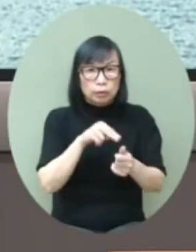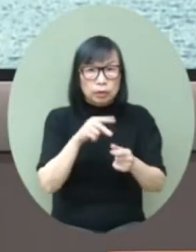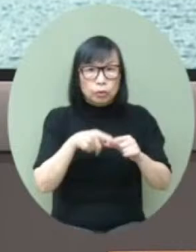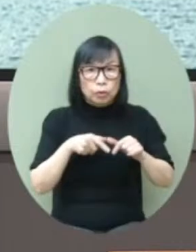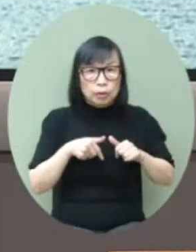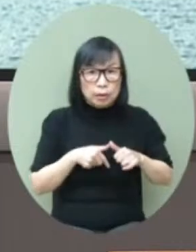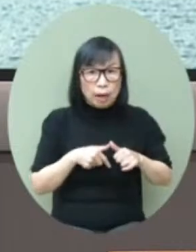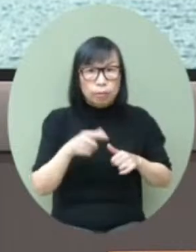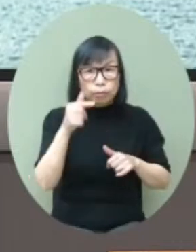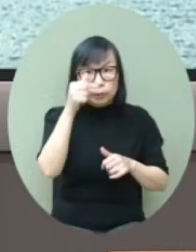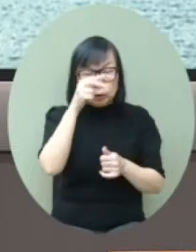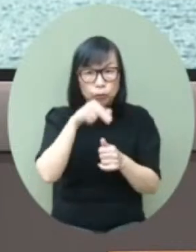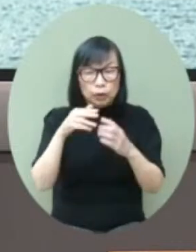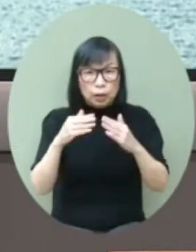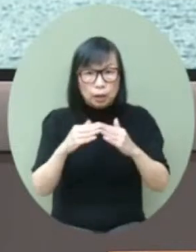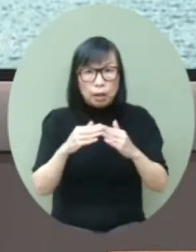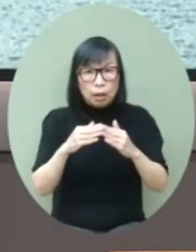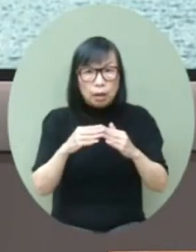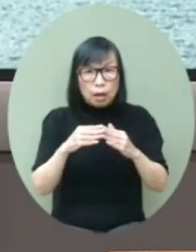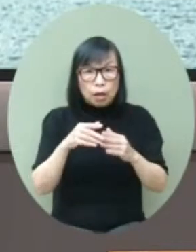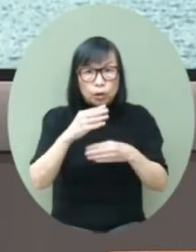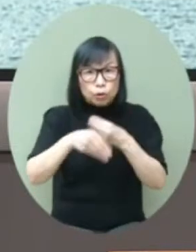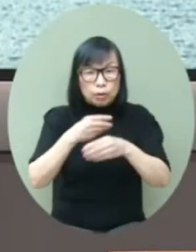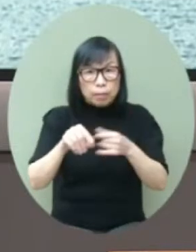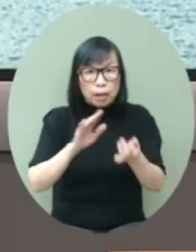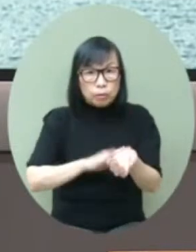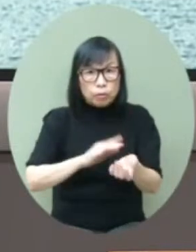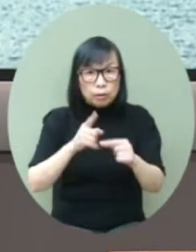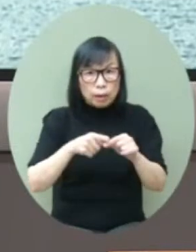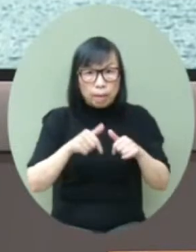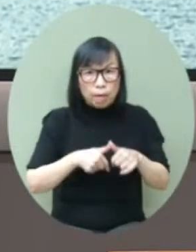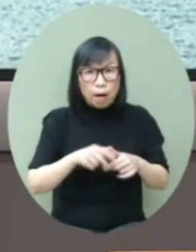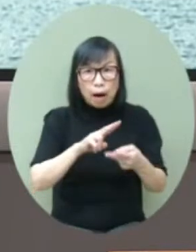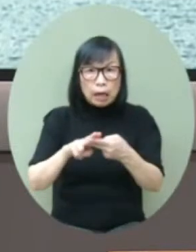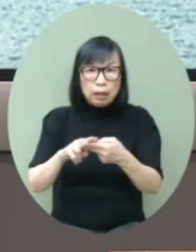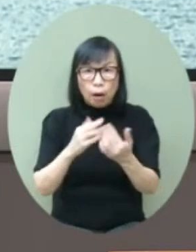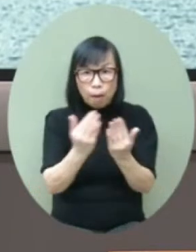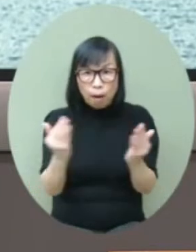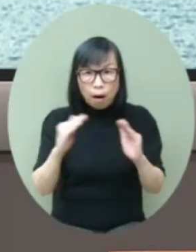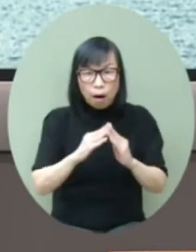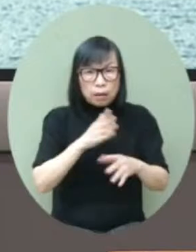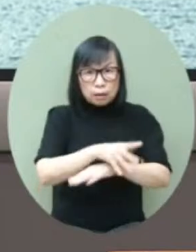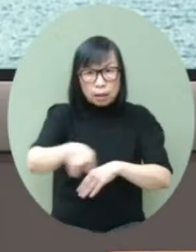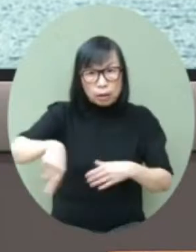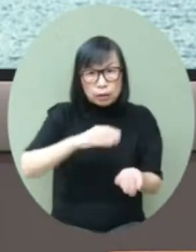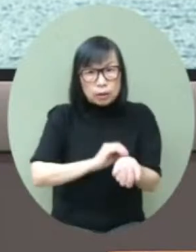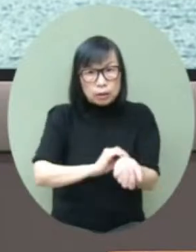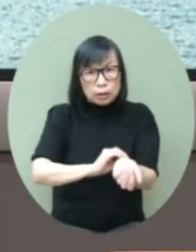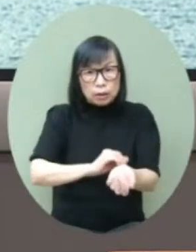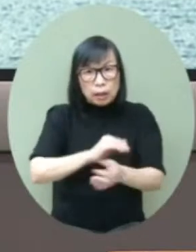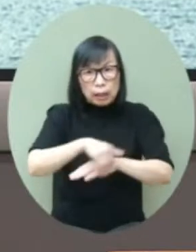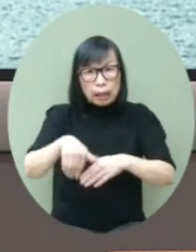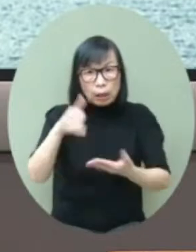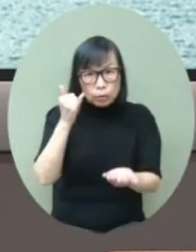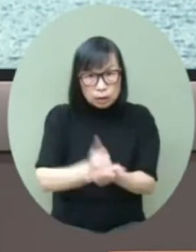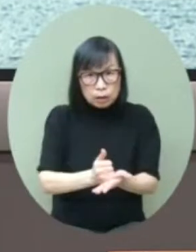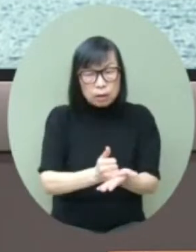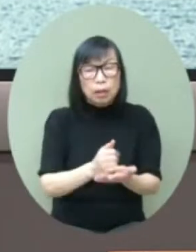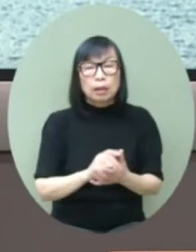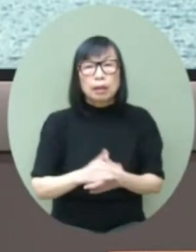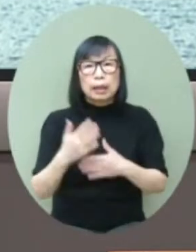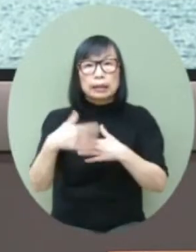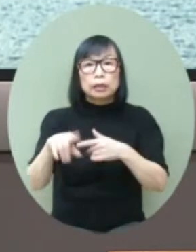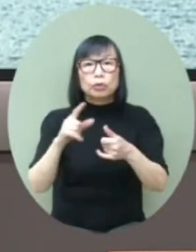North Lantau Infection Control Center, the Hospital Authority Infection Control Center, and AWE